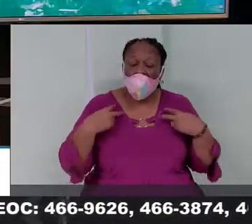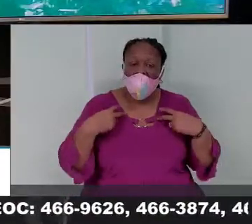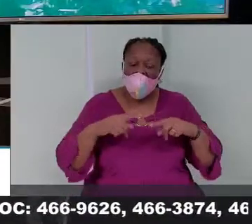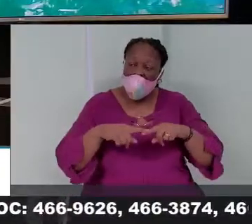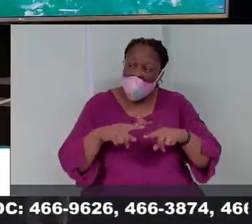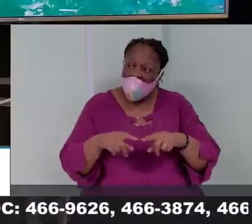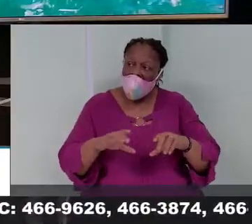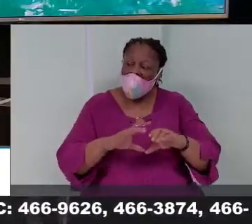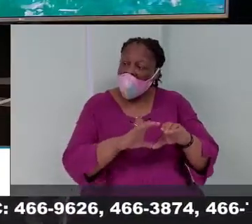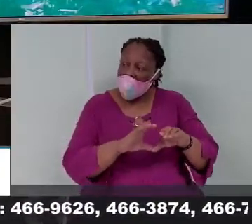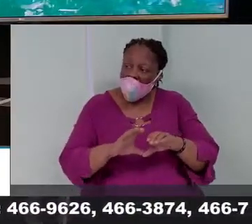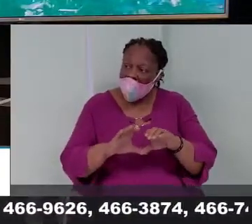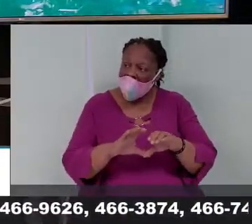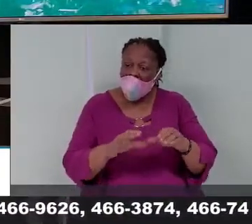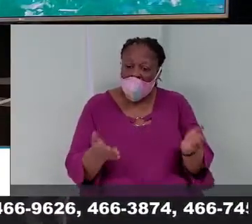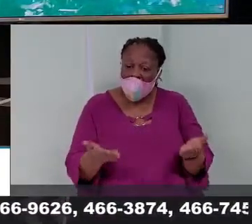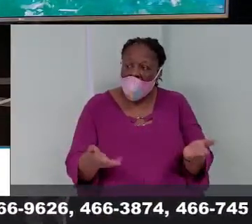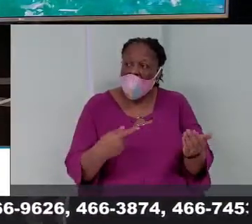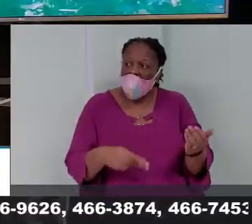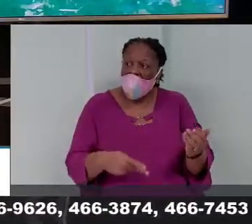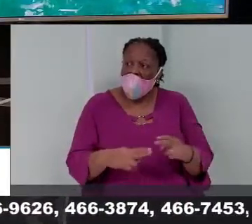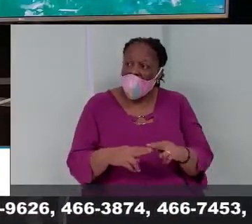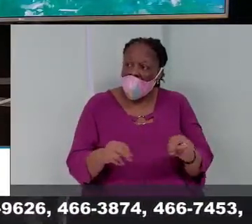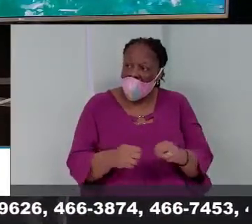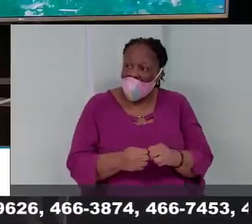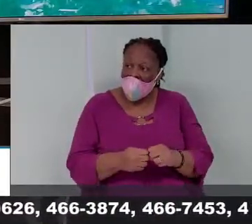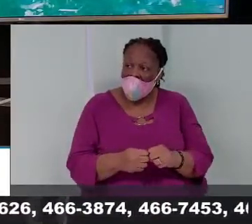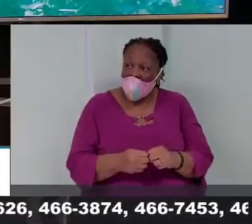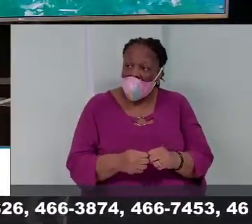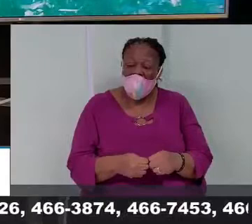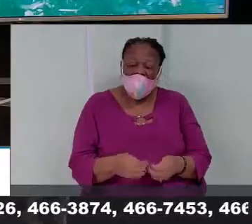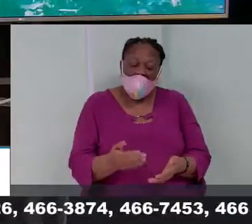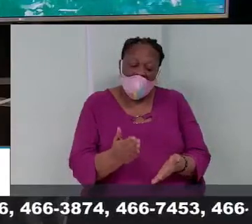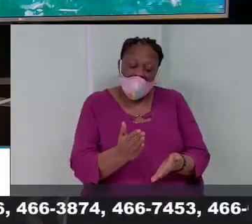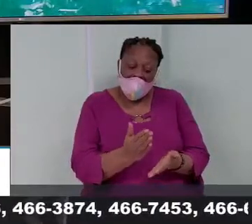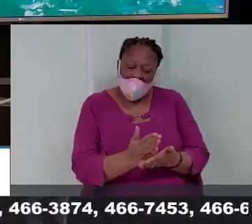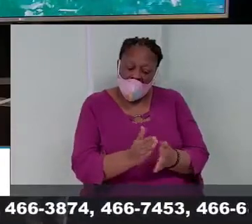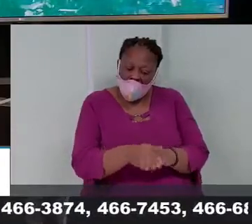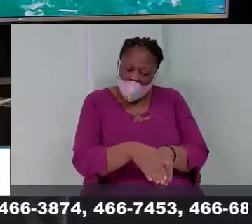Nevis, one of the things that we have to do is restrict travels. We